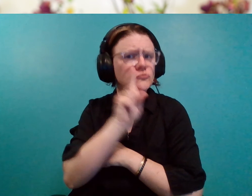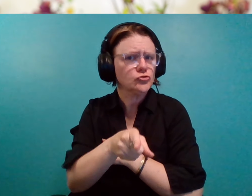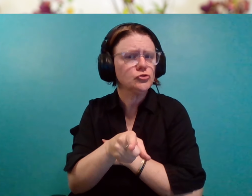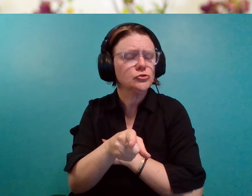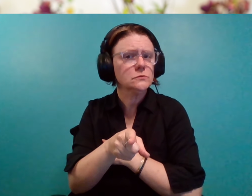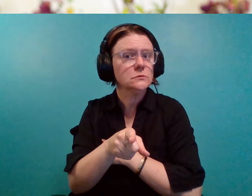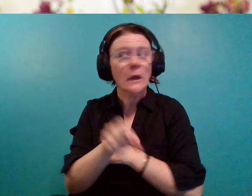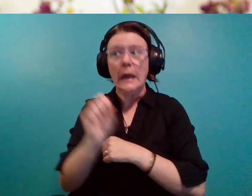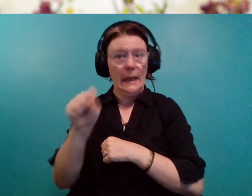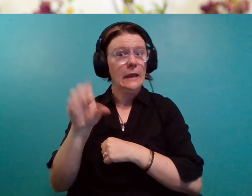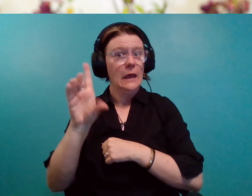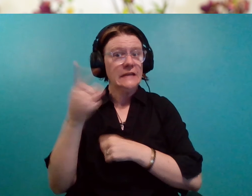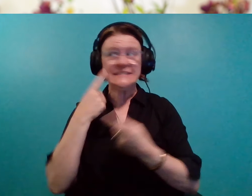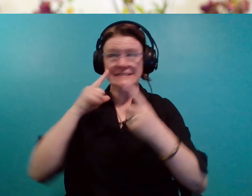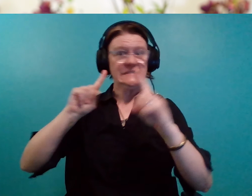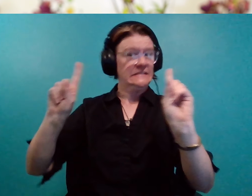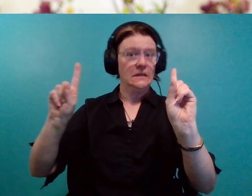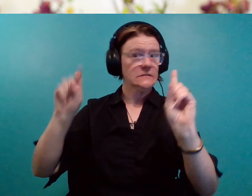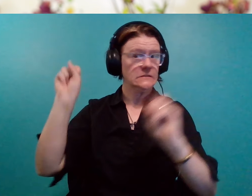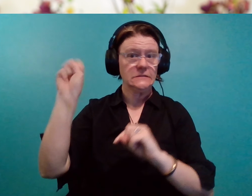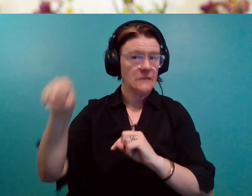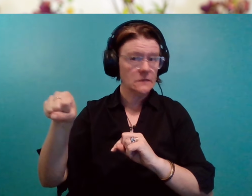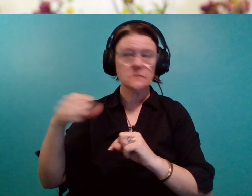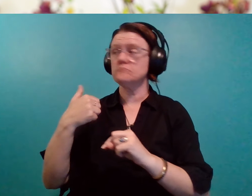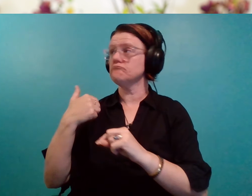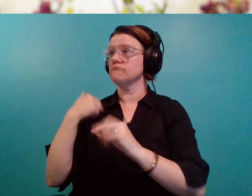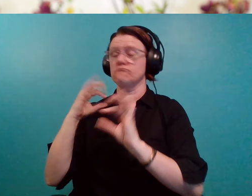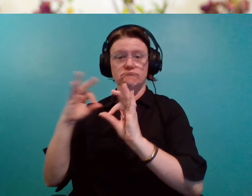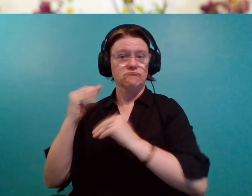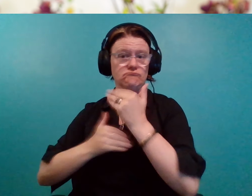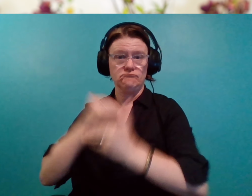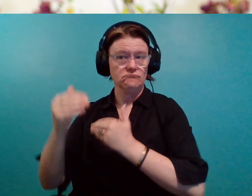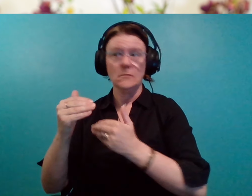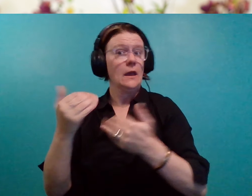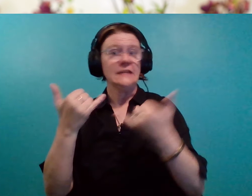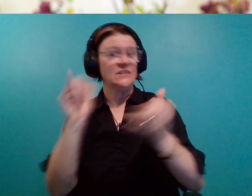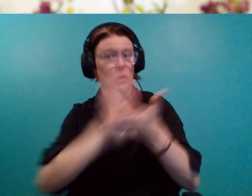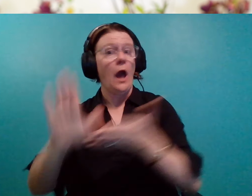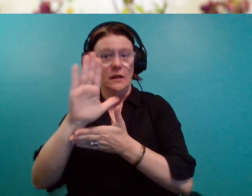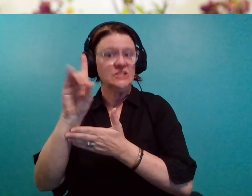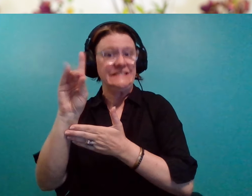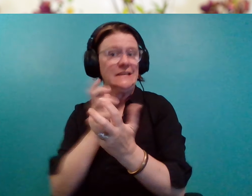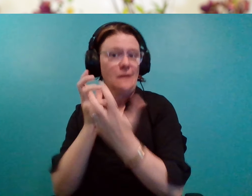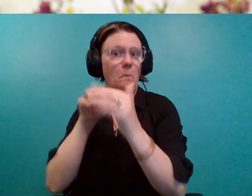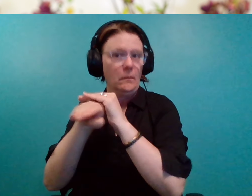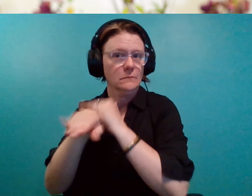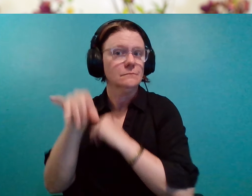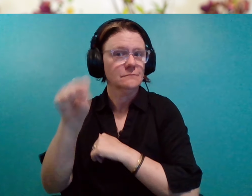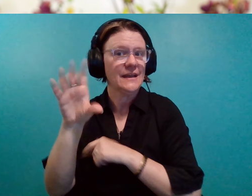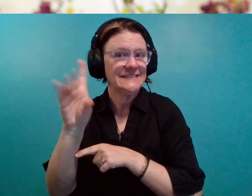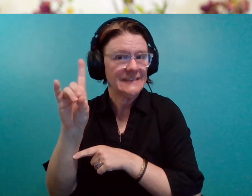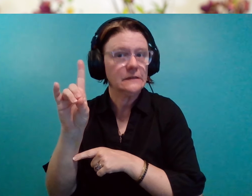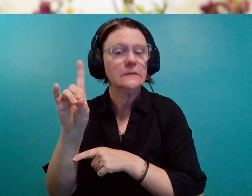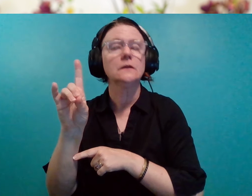for me. And while I was successful with those accommodations and having those accommodations even in college,